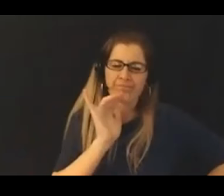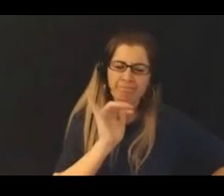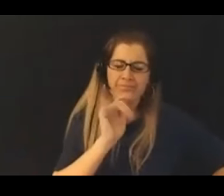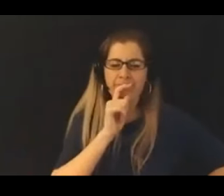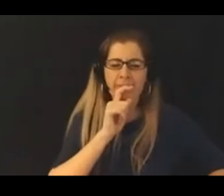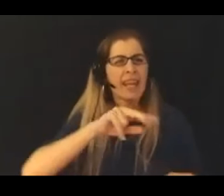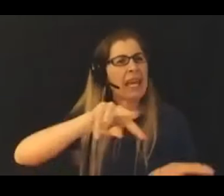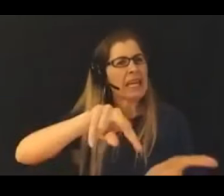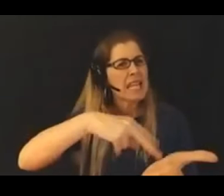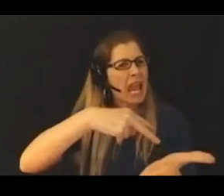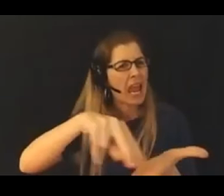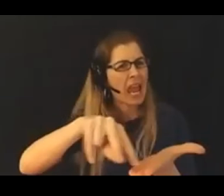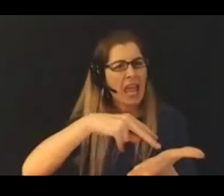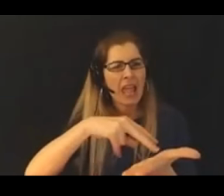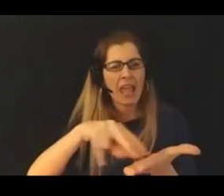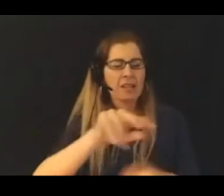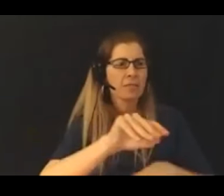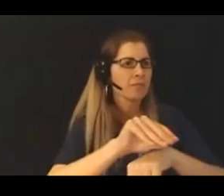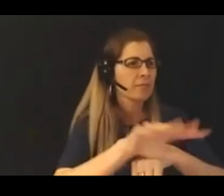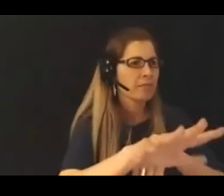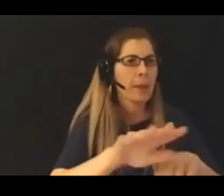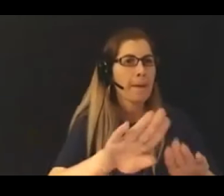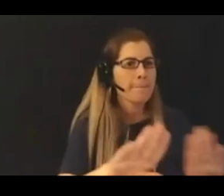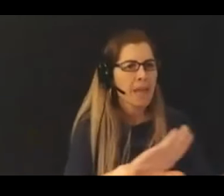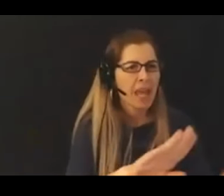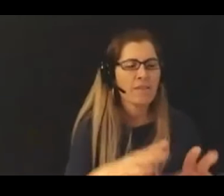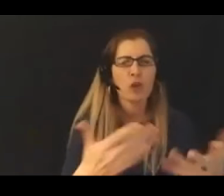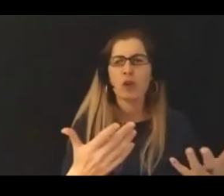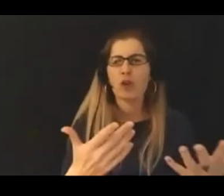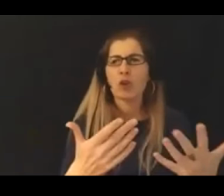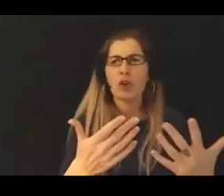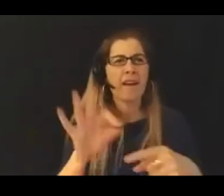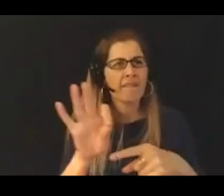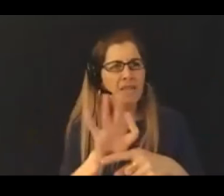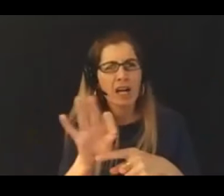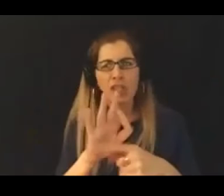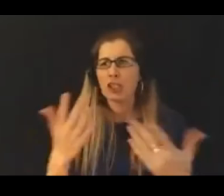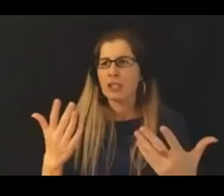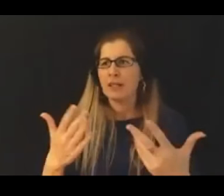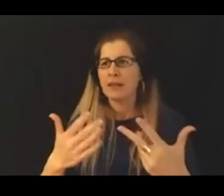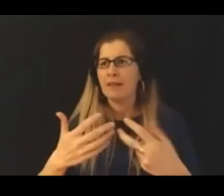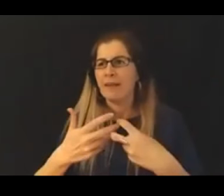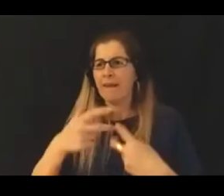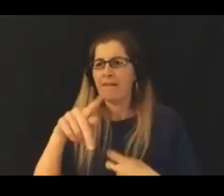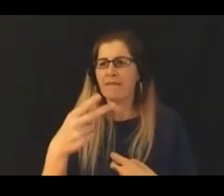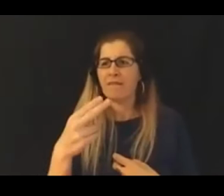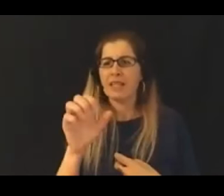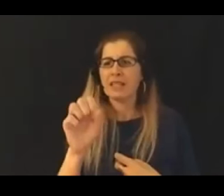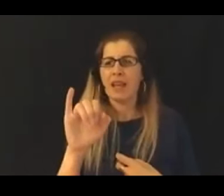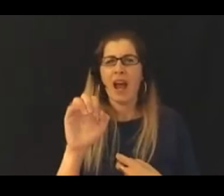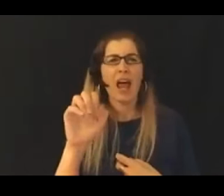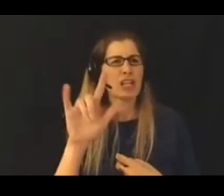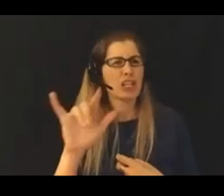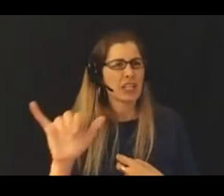dance affects human behavior, function, physiology. And so the neat thing about dance, and this is kind of